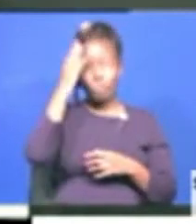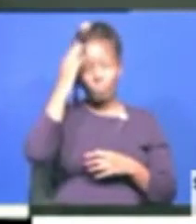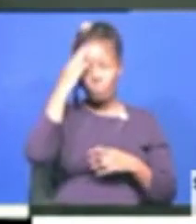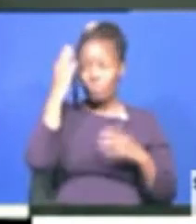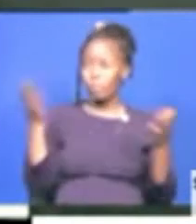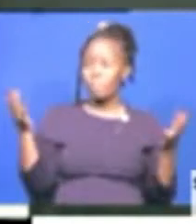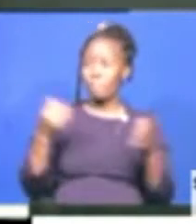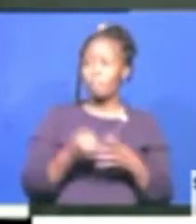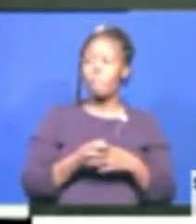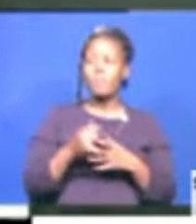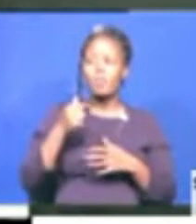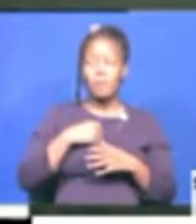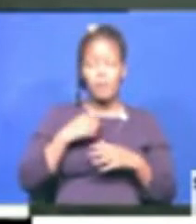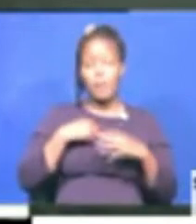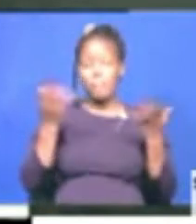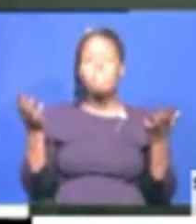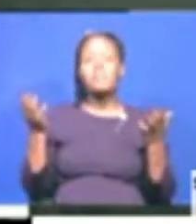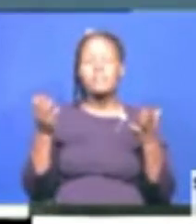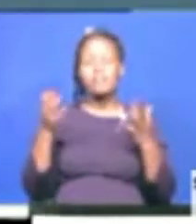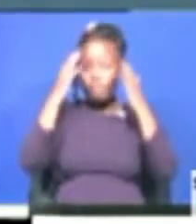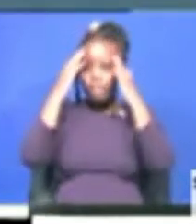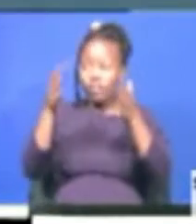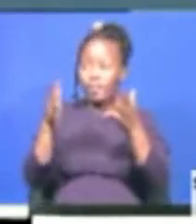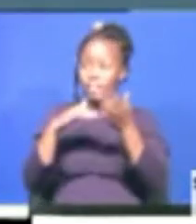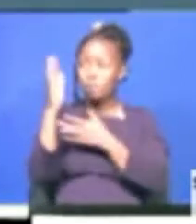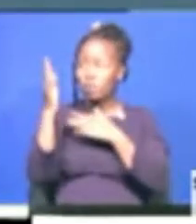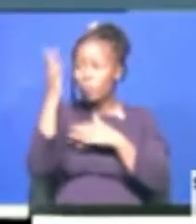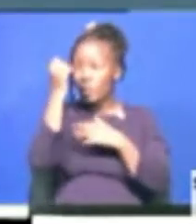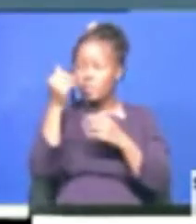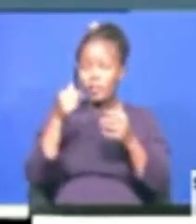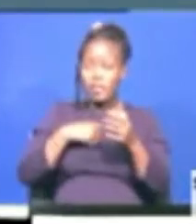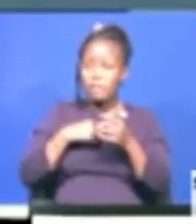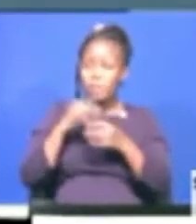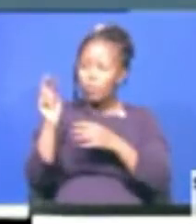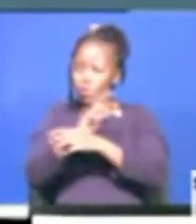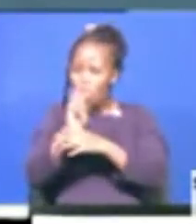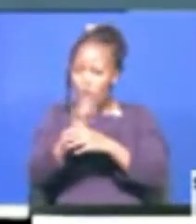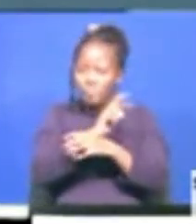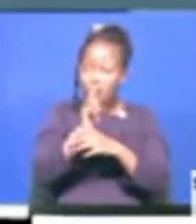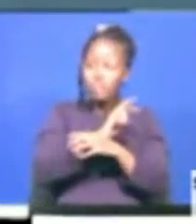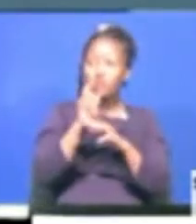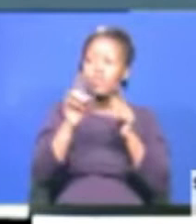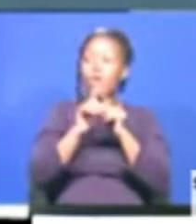I'm quite aggressive on it as well. Because I was observing his observation.